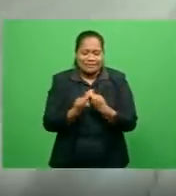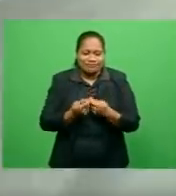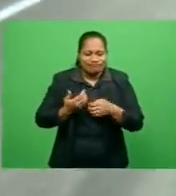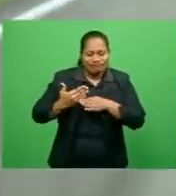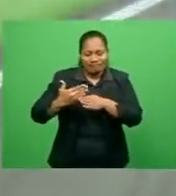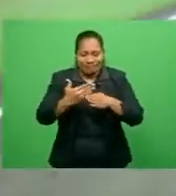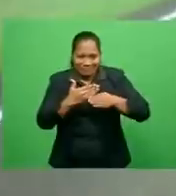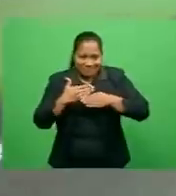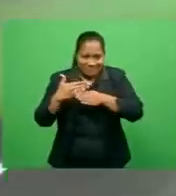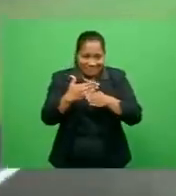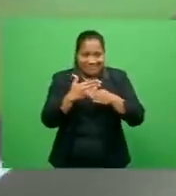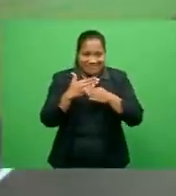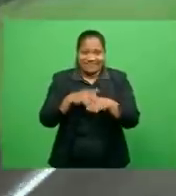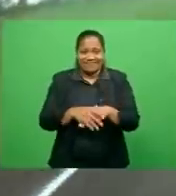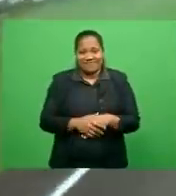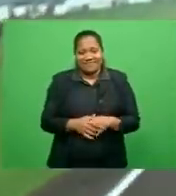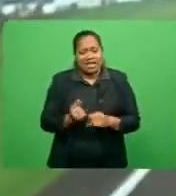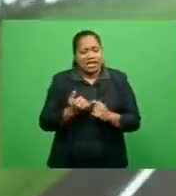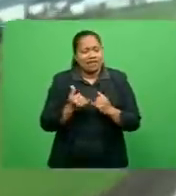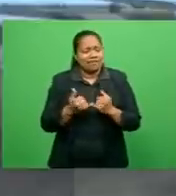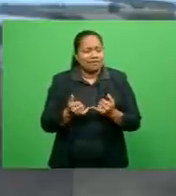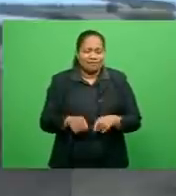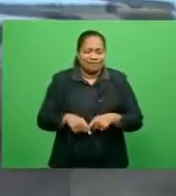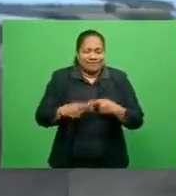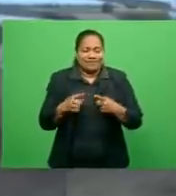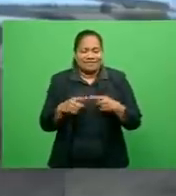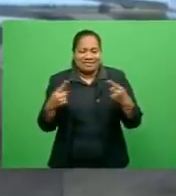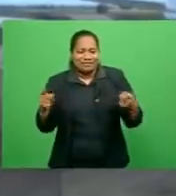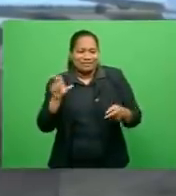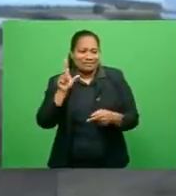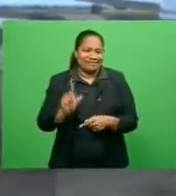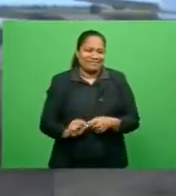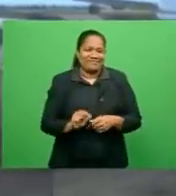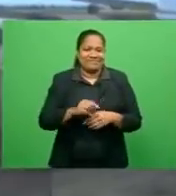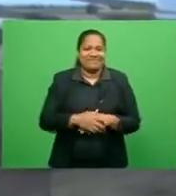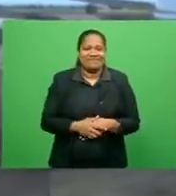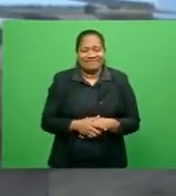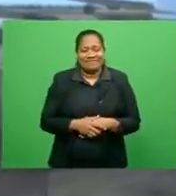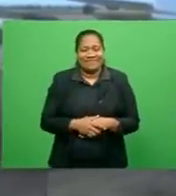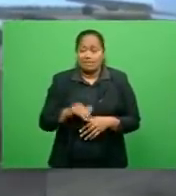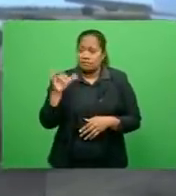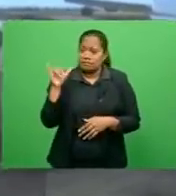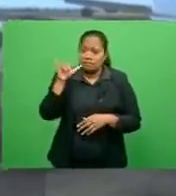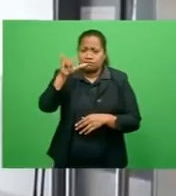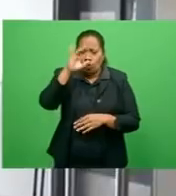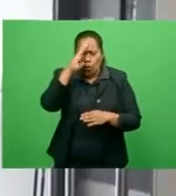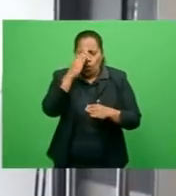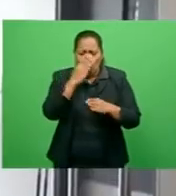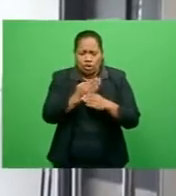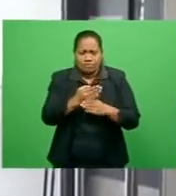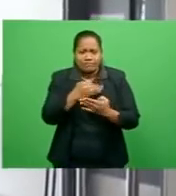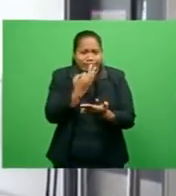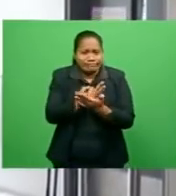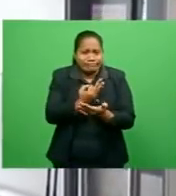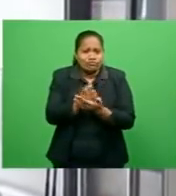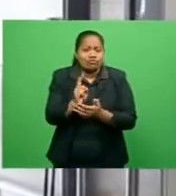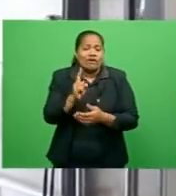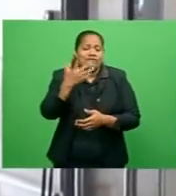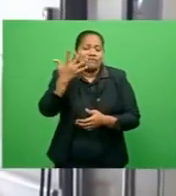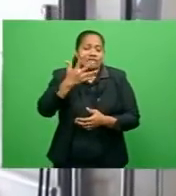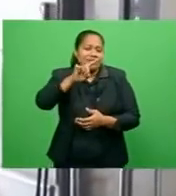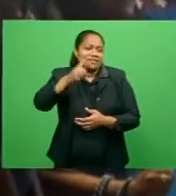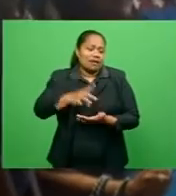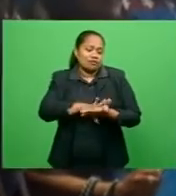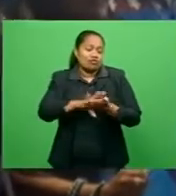and it's a very unique thing to have done. The airline hopes to raise around $15,000 from the flight.